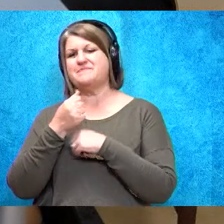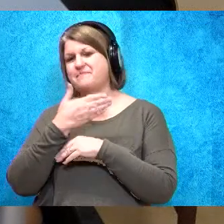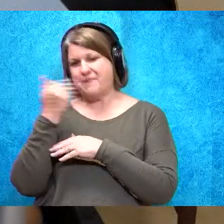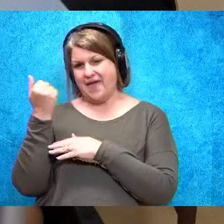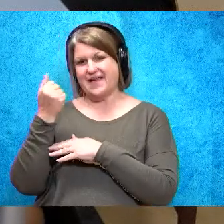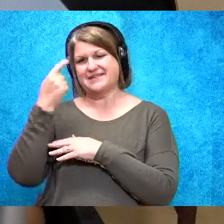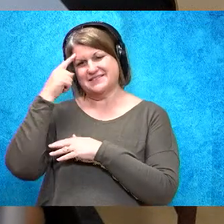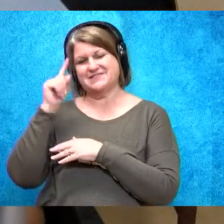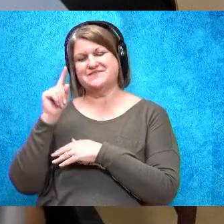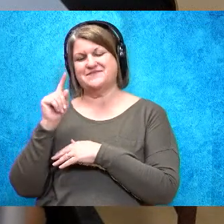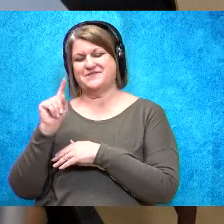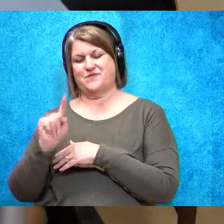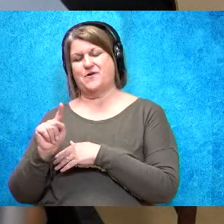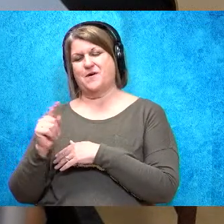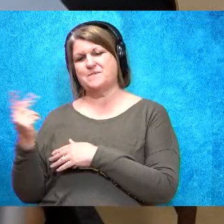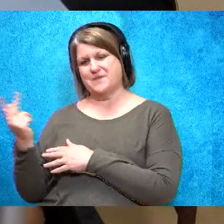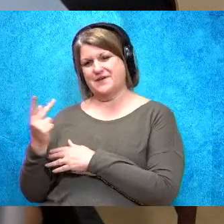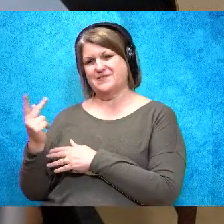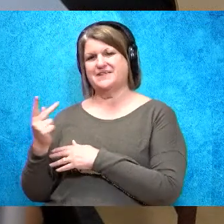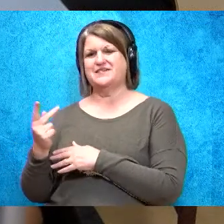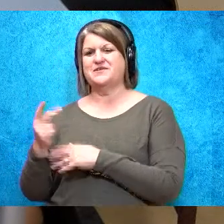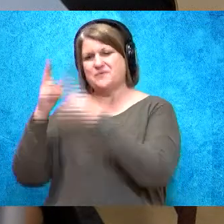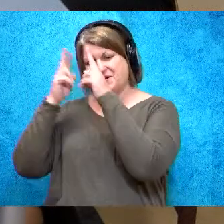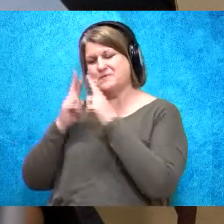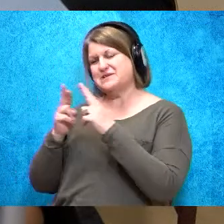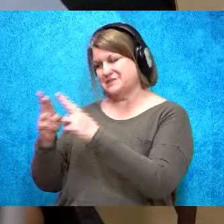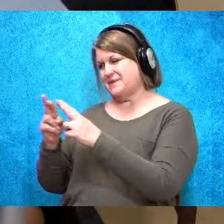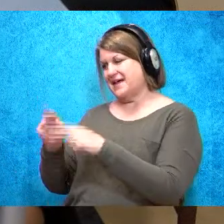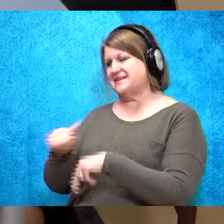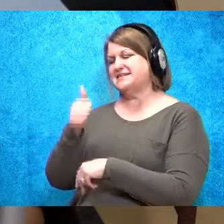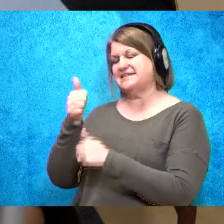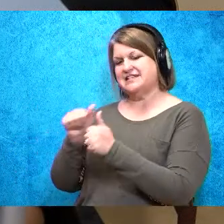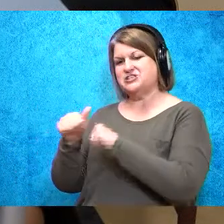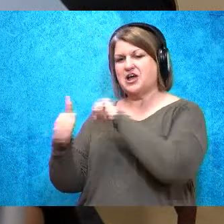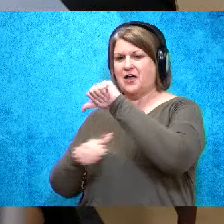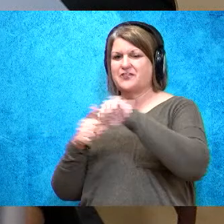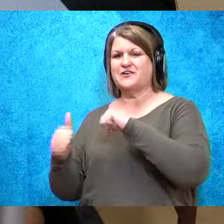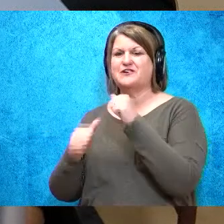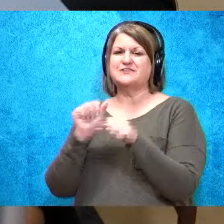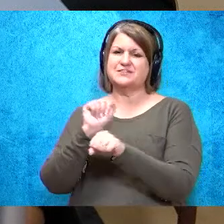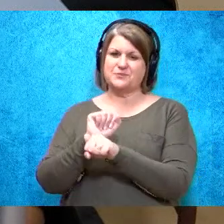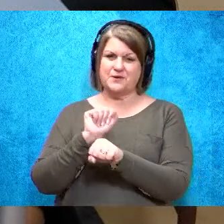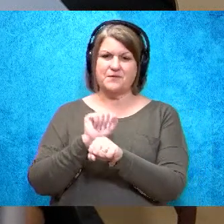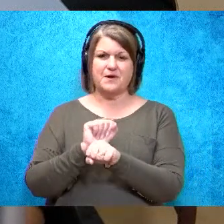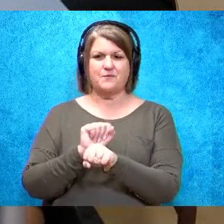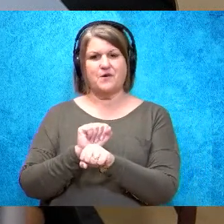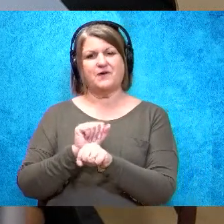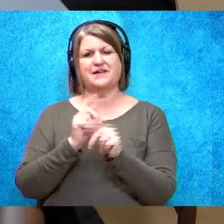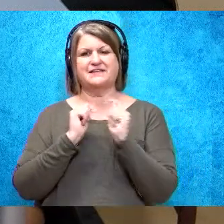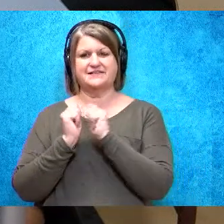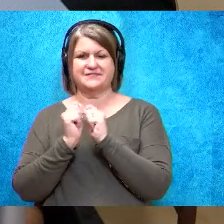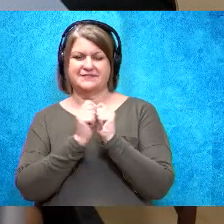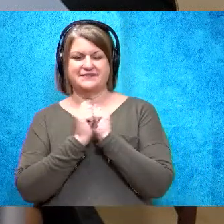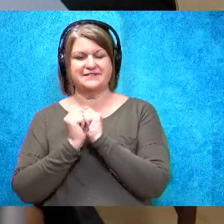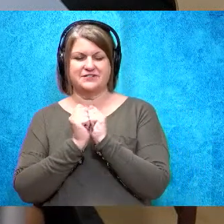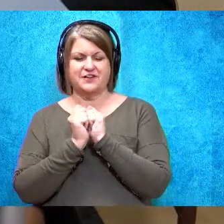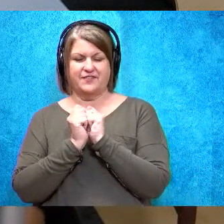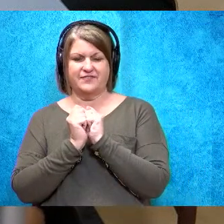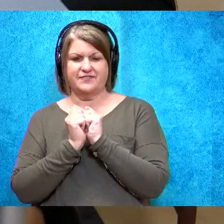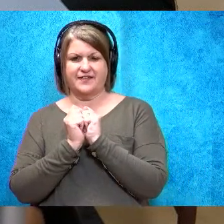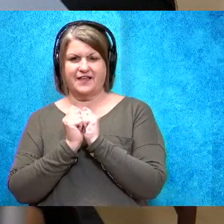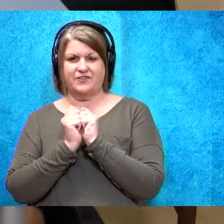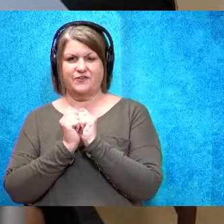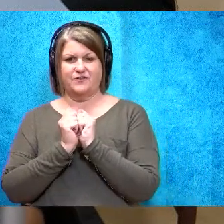other's work habits, and so we were able to work with each other when it came to that. So I